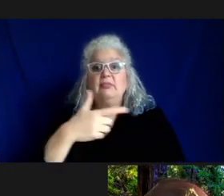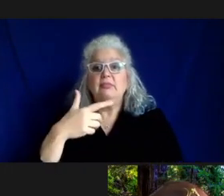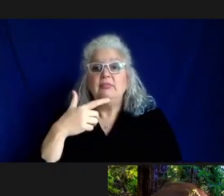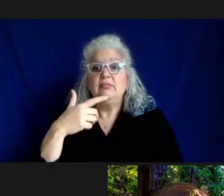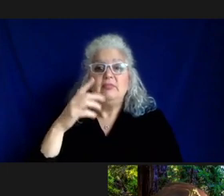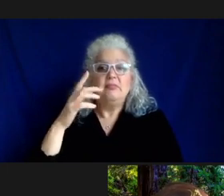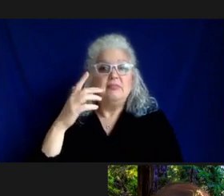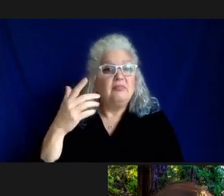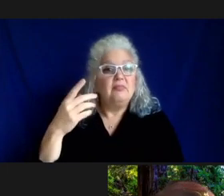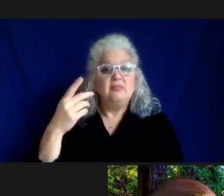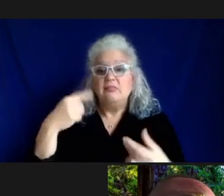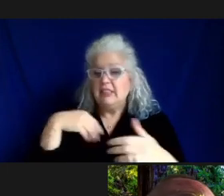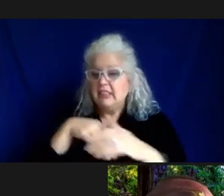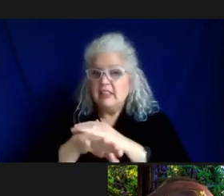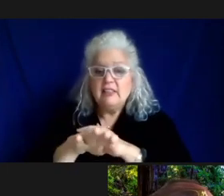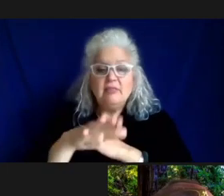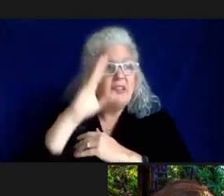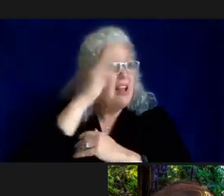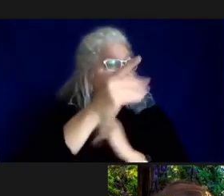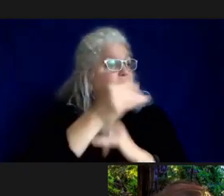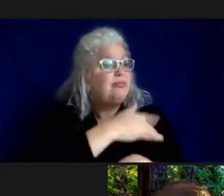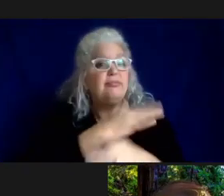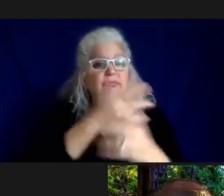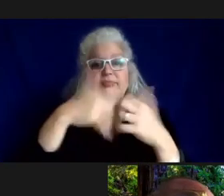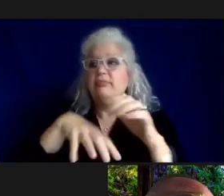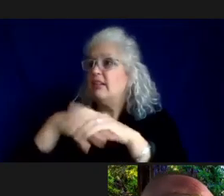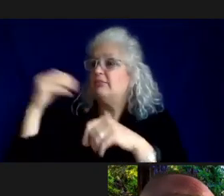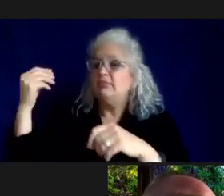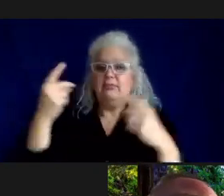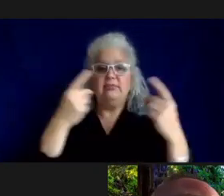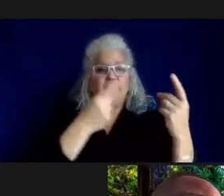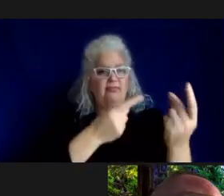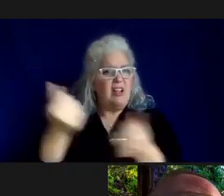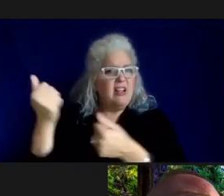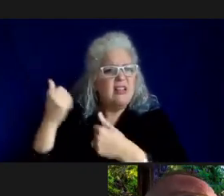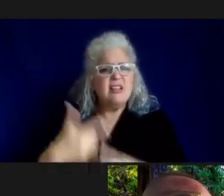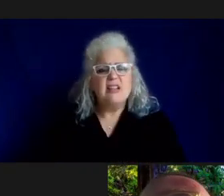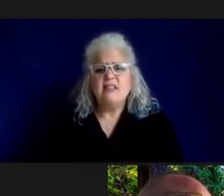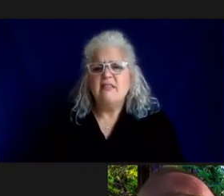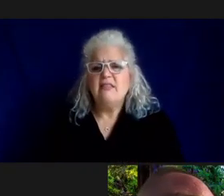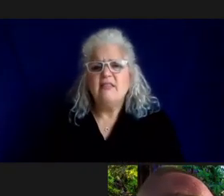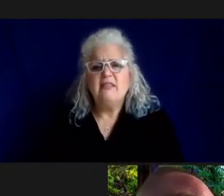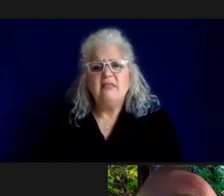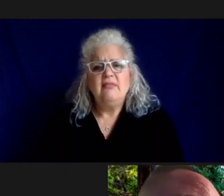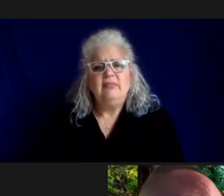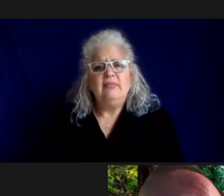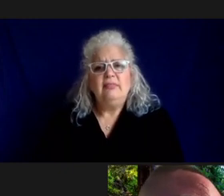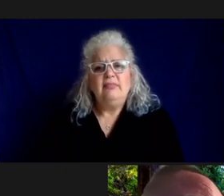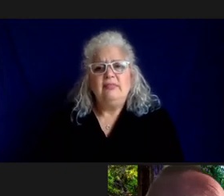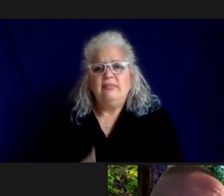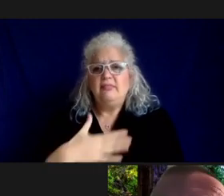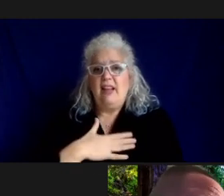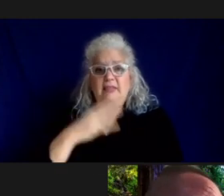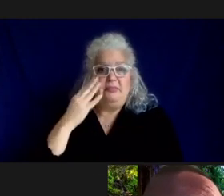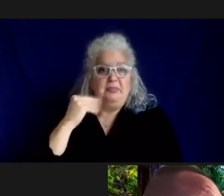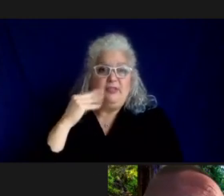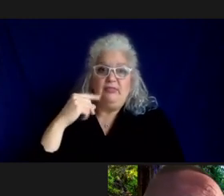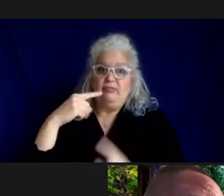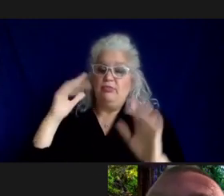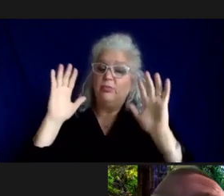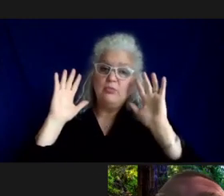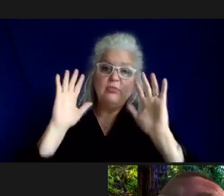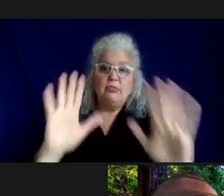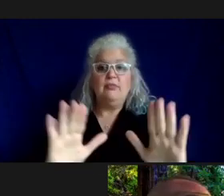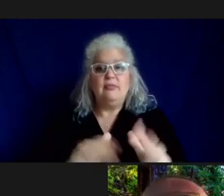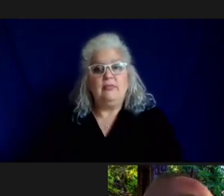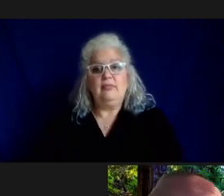people, moving them. So my experience was great. You know, there was an area where you could sit and wait at least 15 to